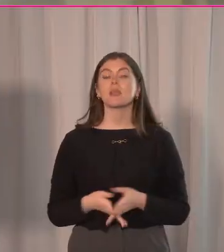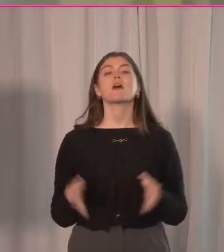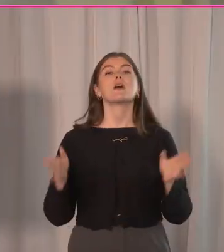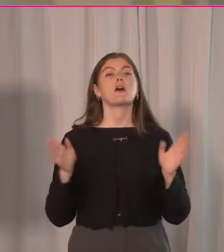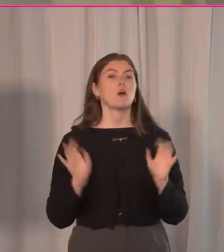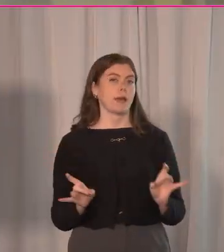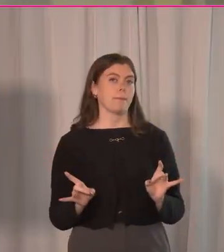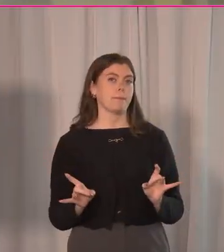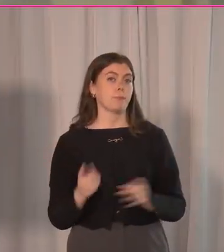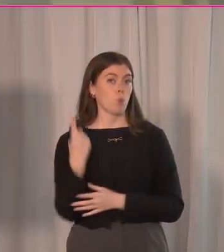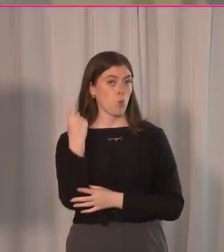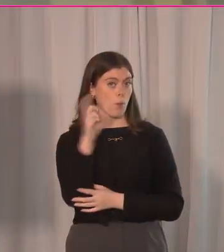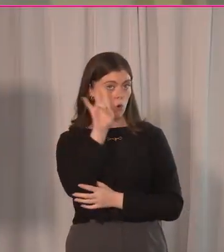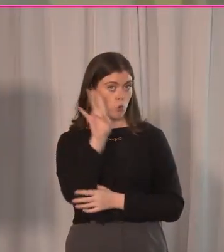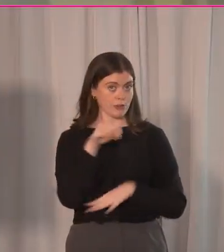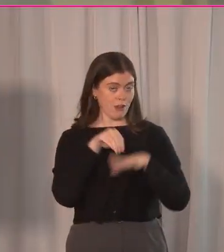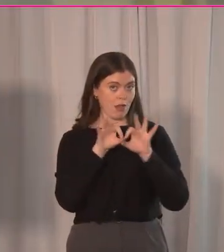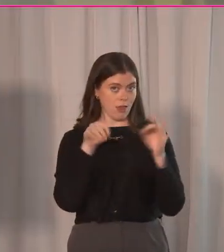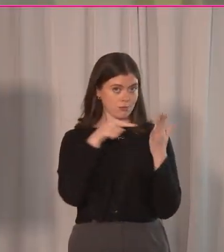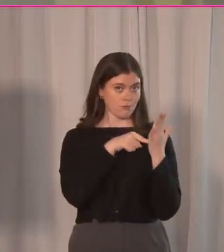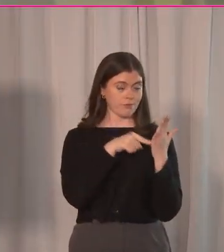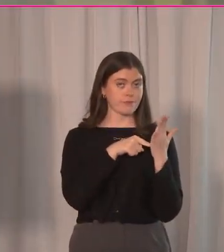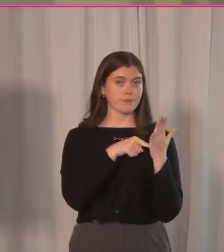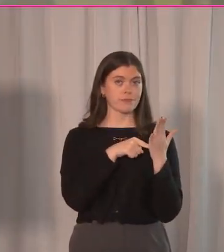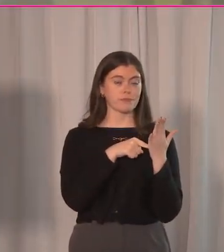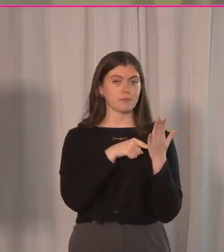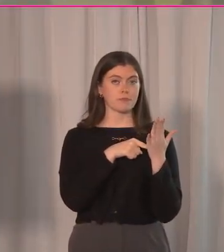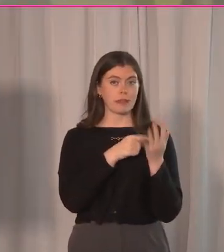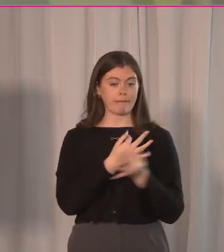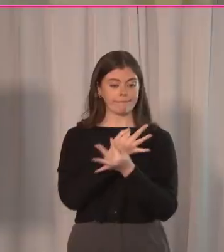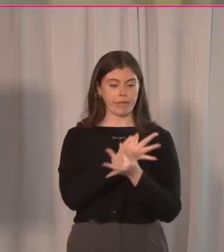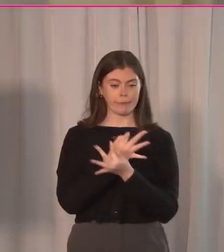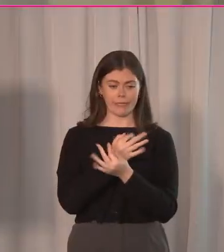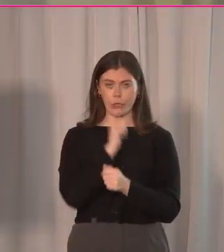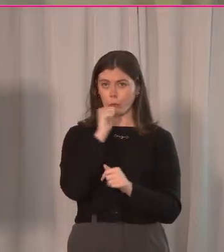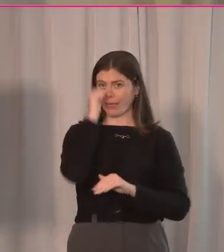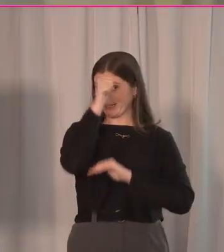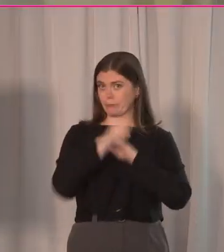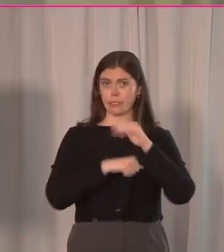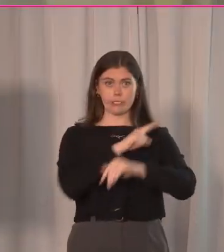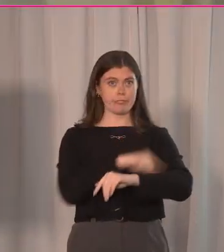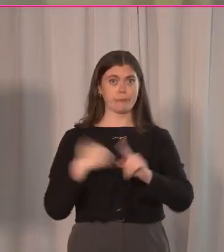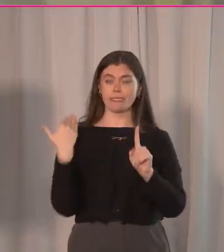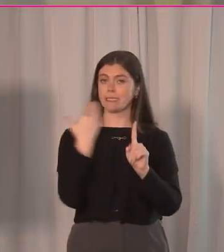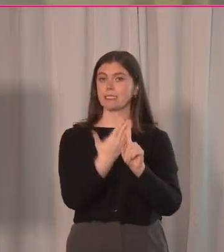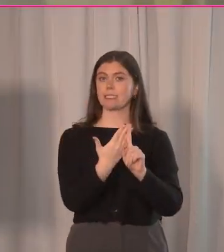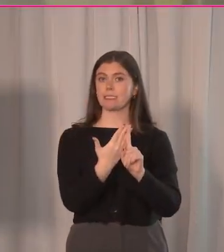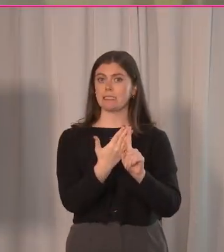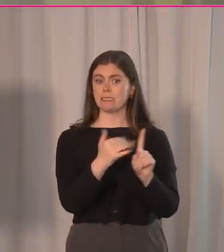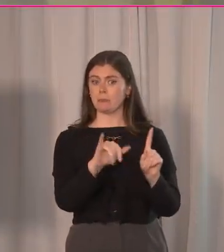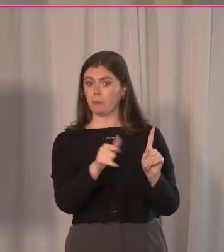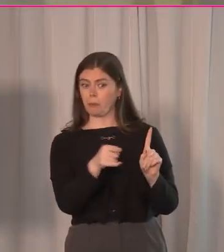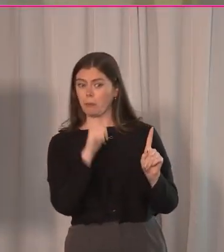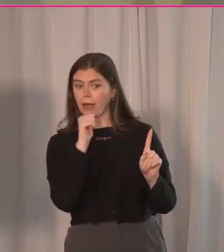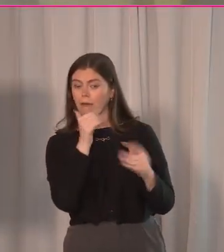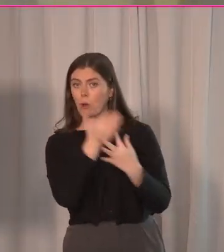Okay, one more question then from online. Family with no previous experience of disability likely have never had access